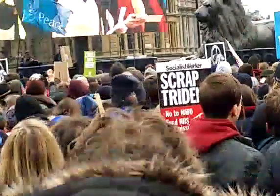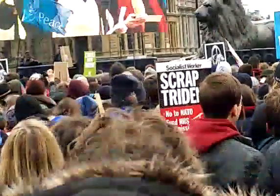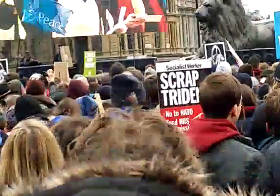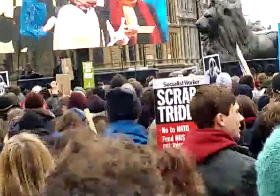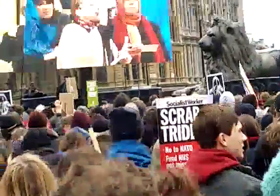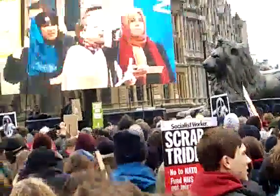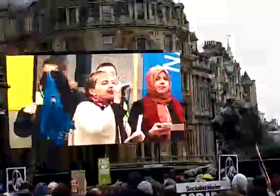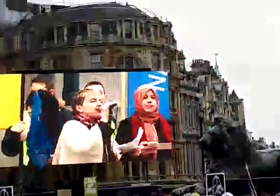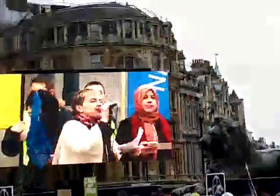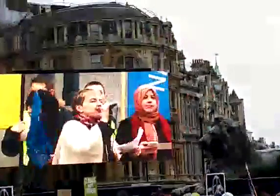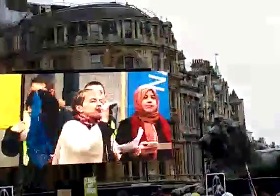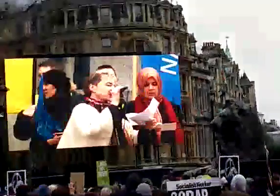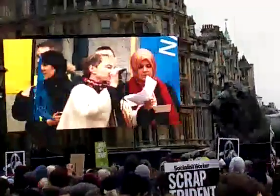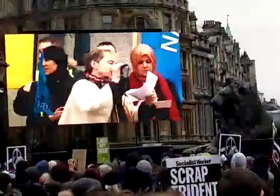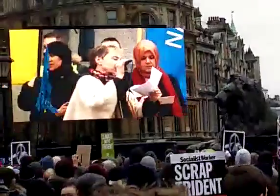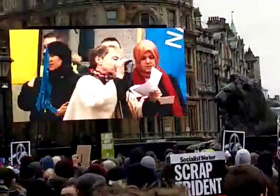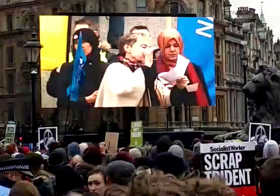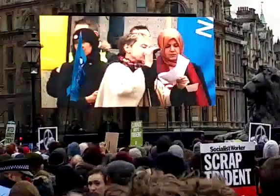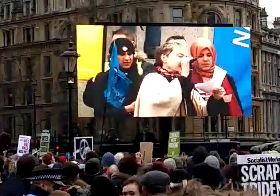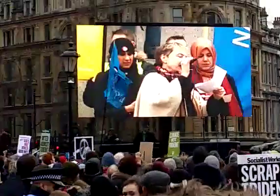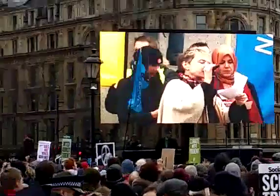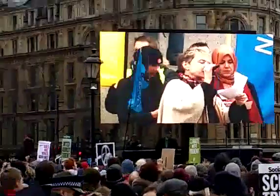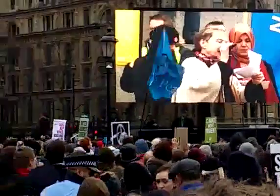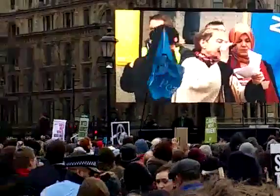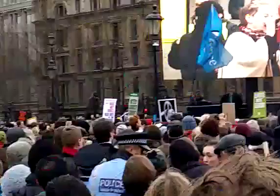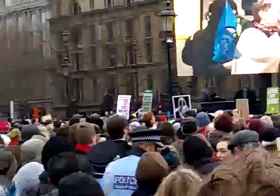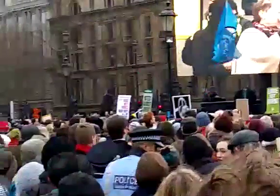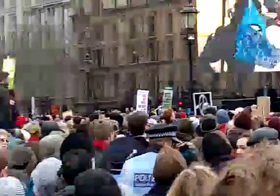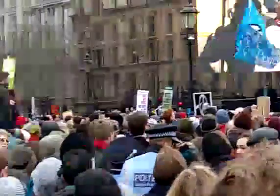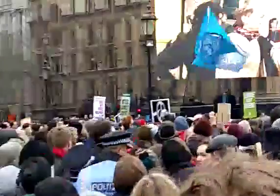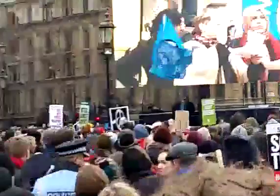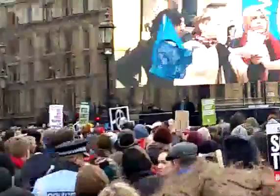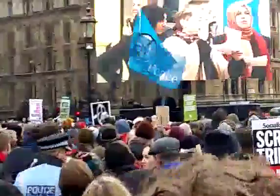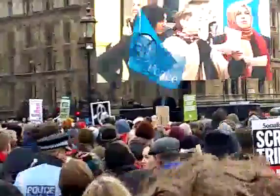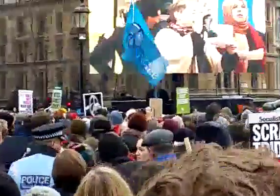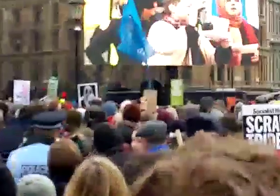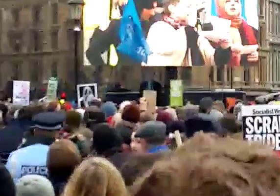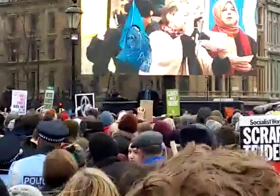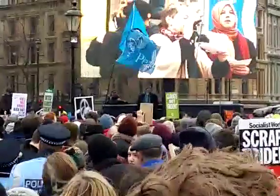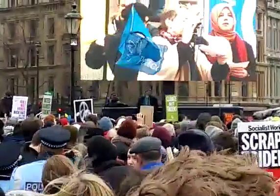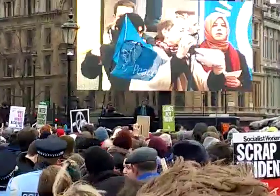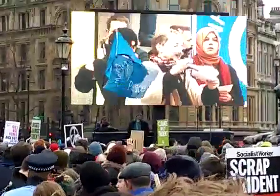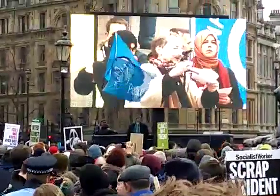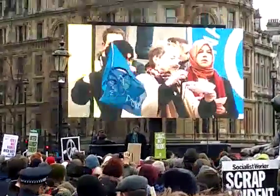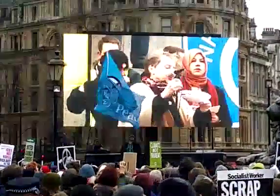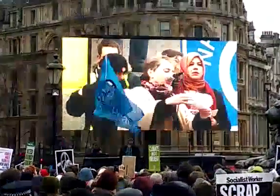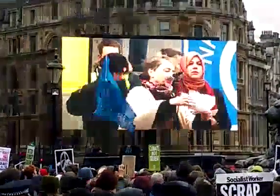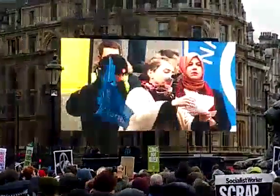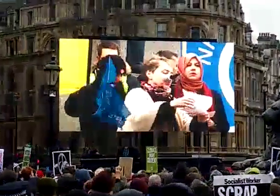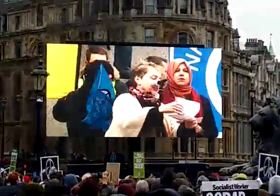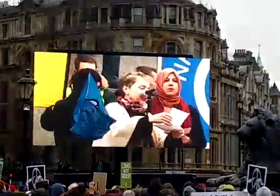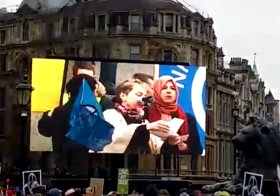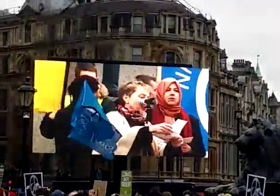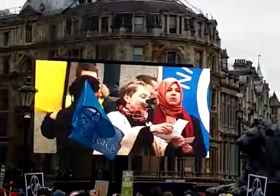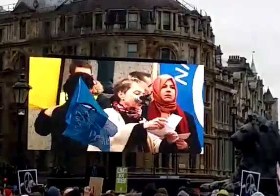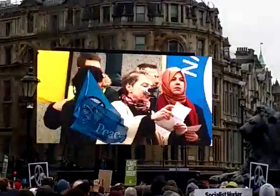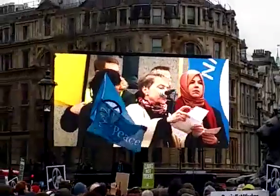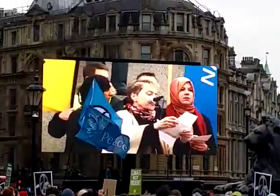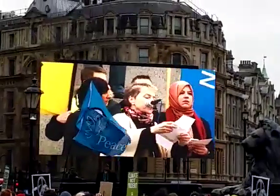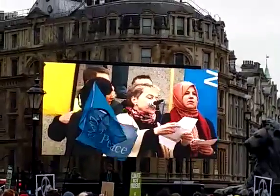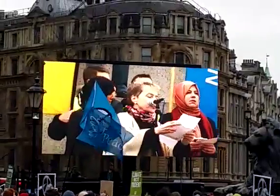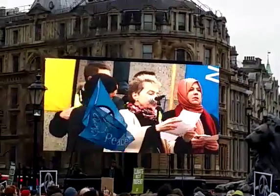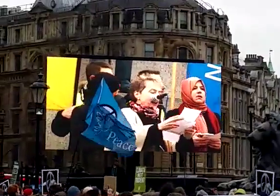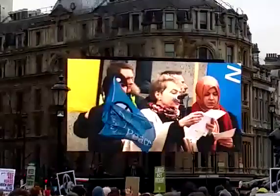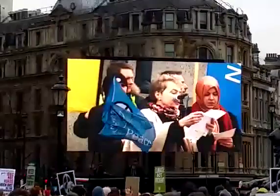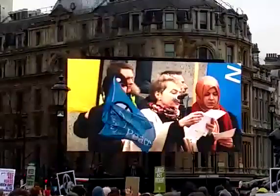communities are with us to the stage together. We're going to welcome Bishop Stephen